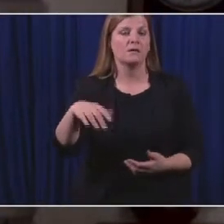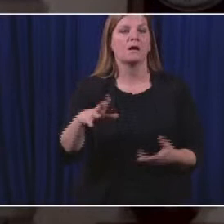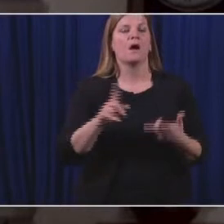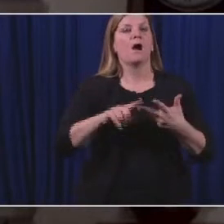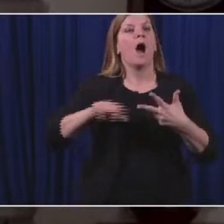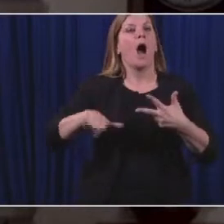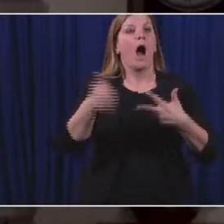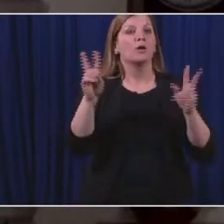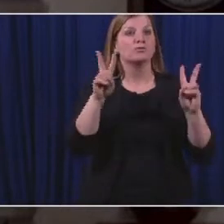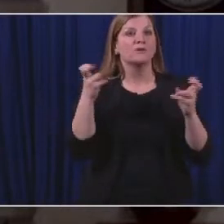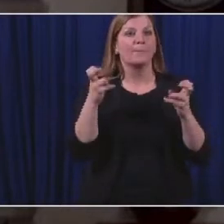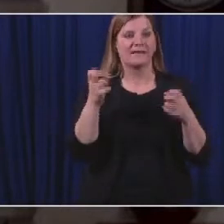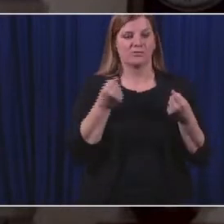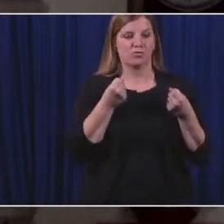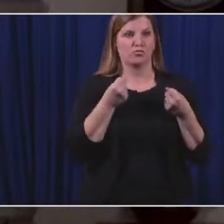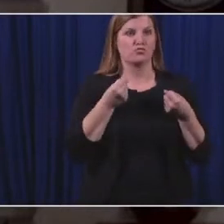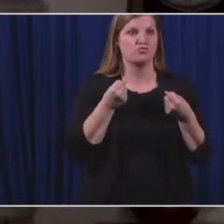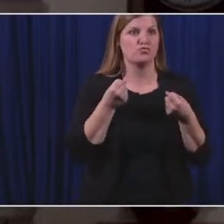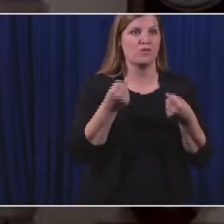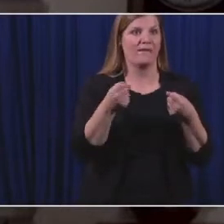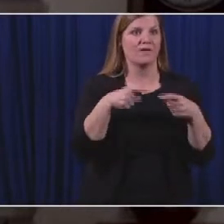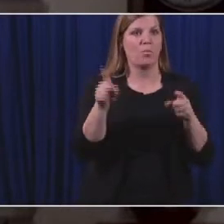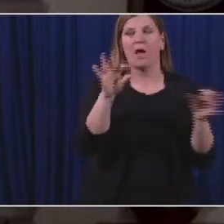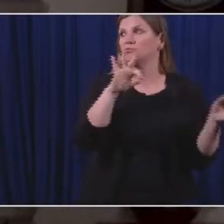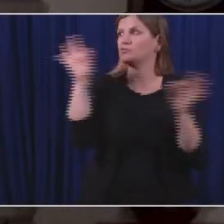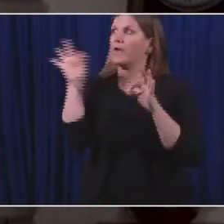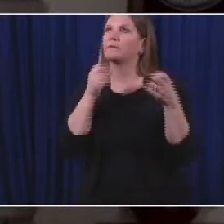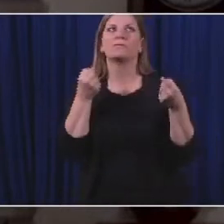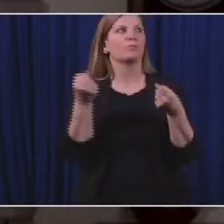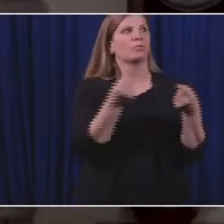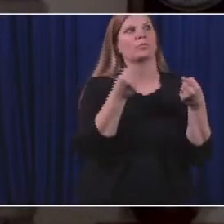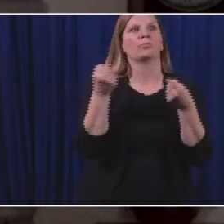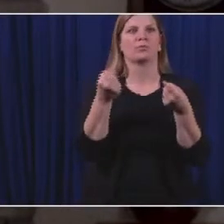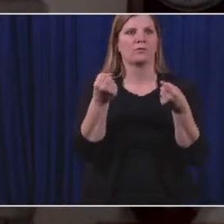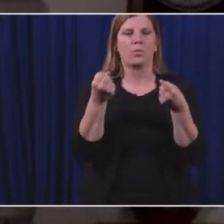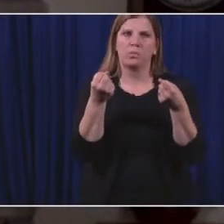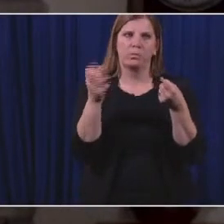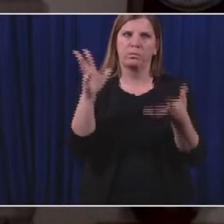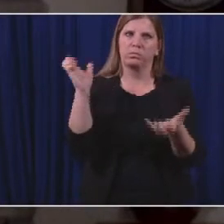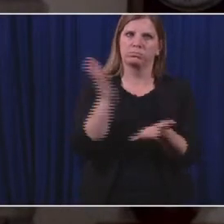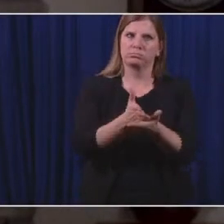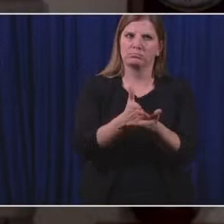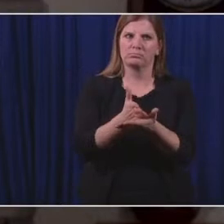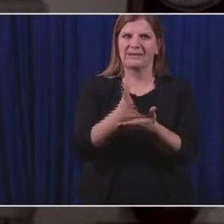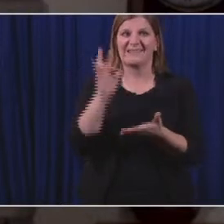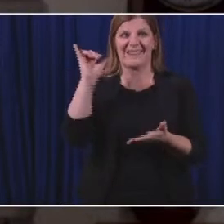driving, this is a bill that will save lives. We know as soon as it's